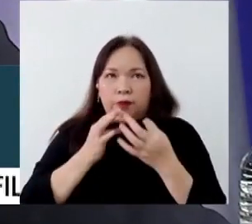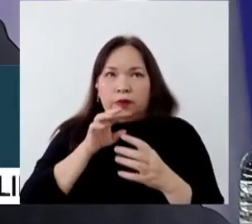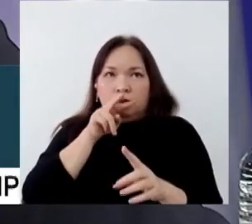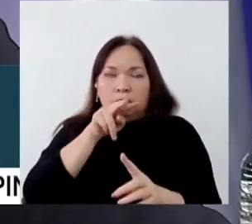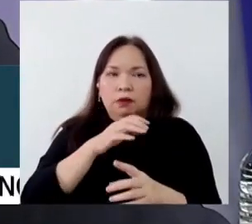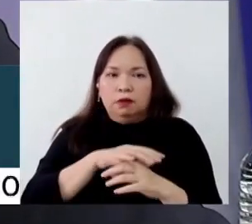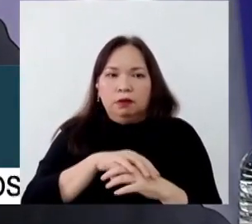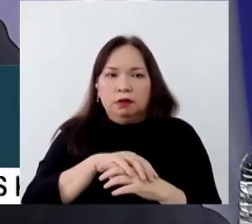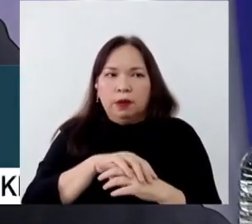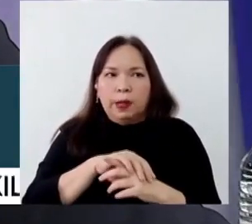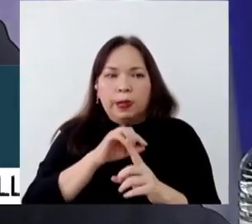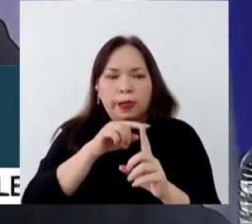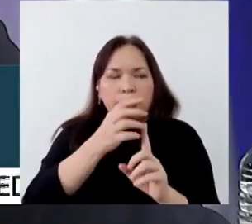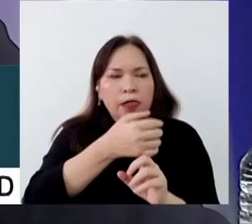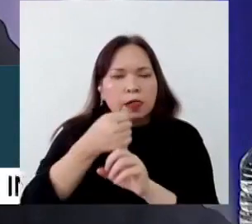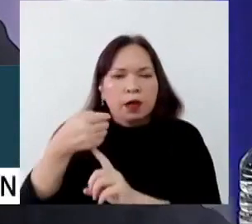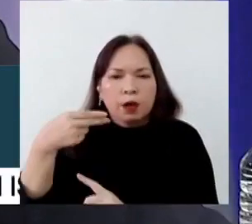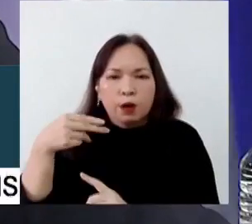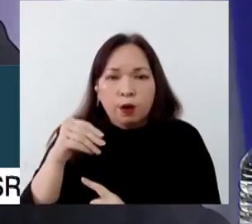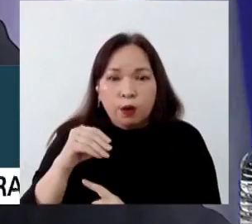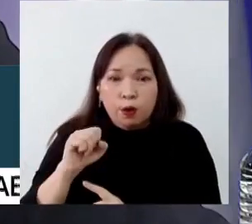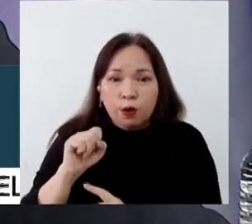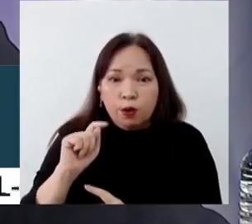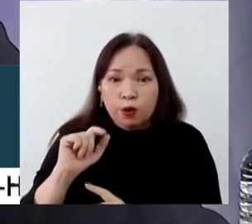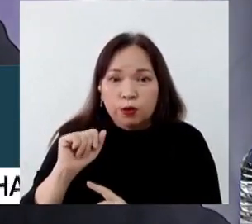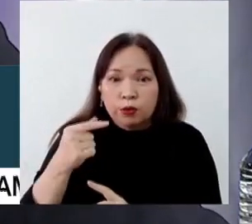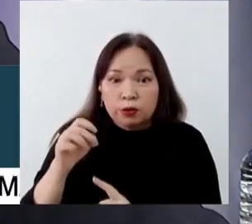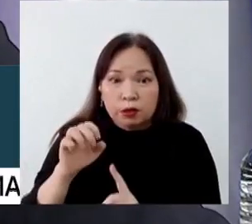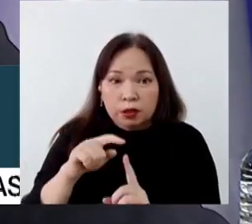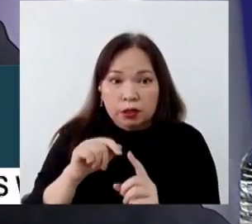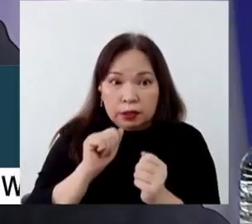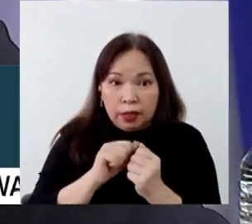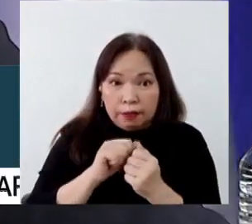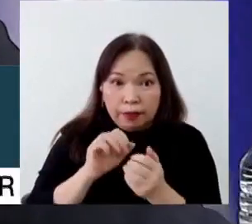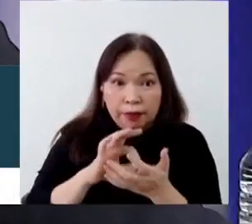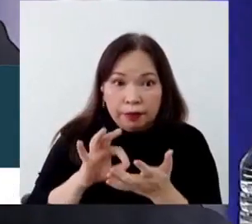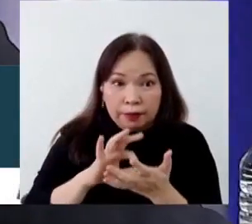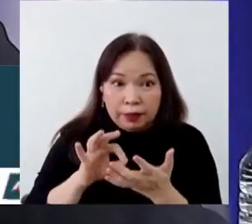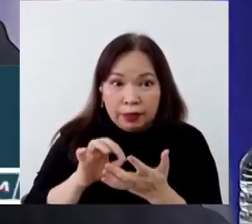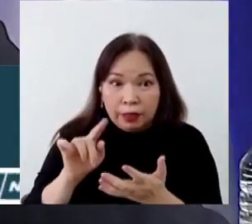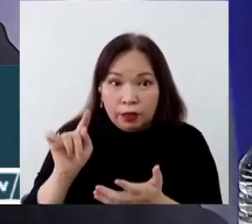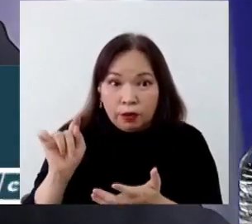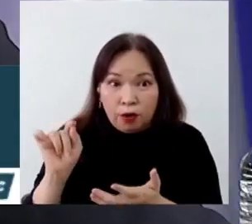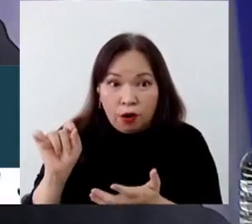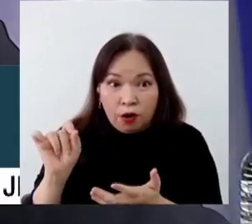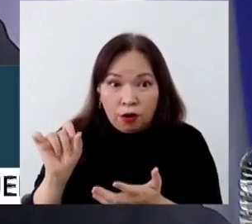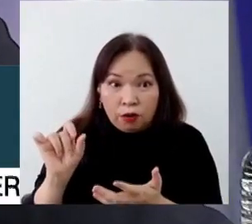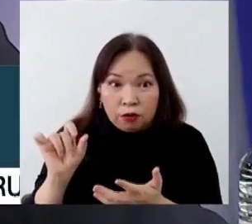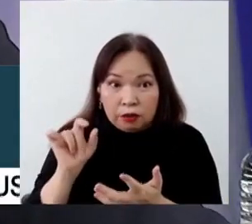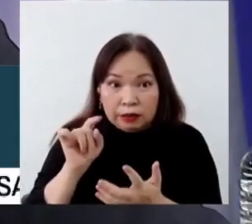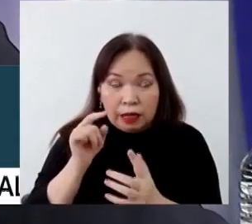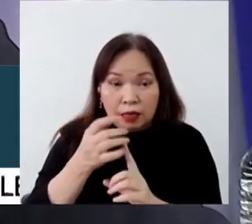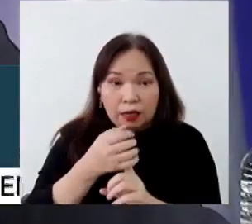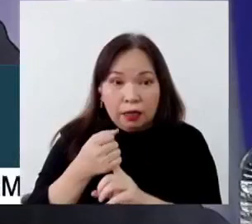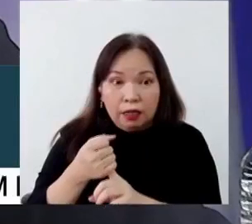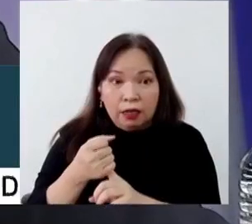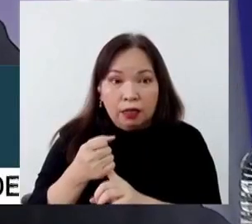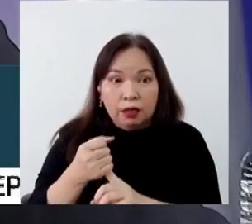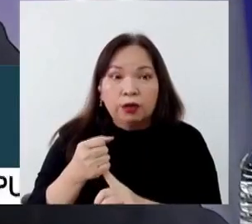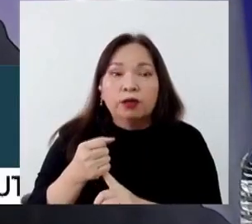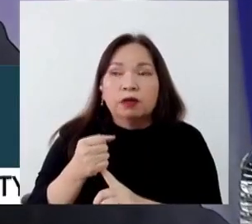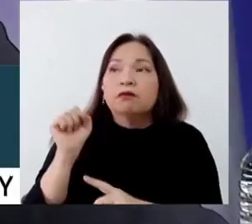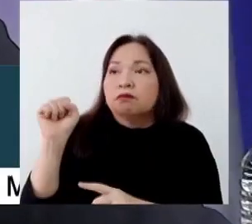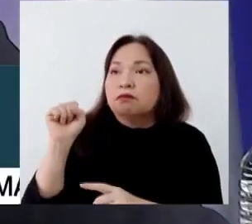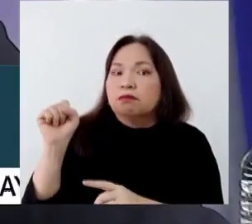Lalaki po yun. Hindi, kasama po ba yun doon sa missing? Opo. Yun pong hindi po siya isa sa mga